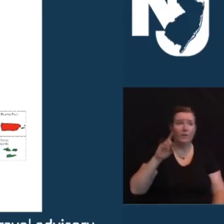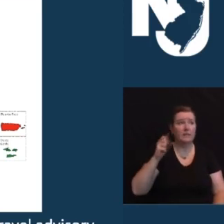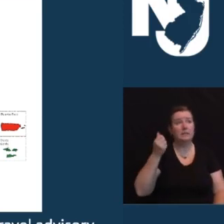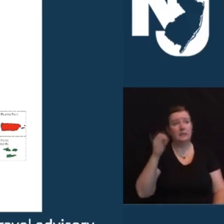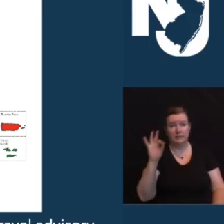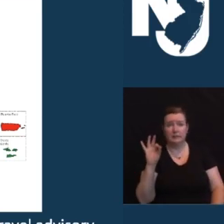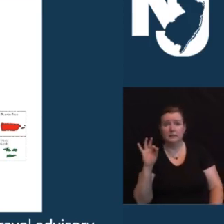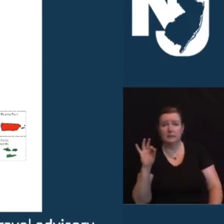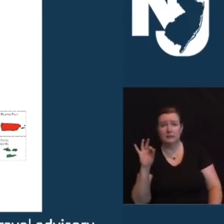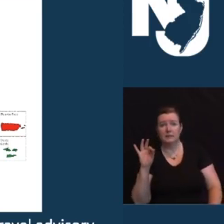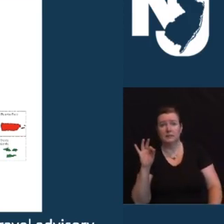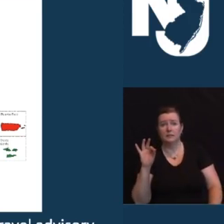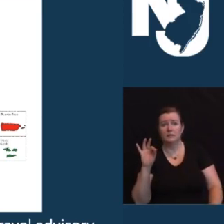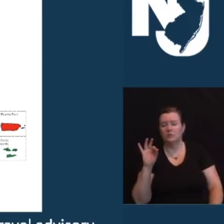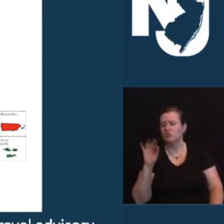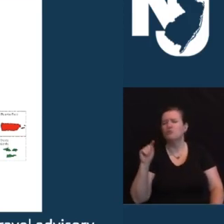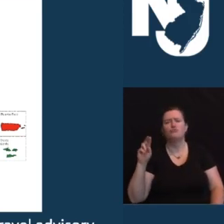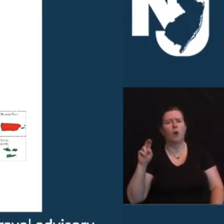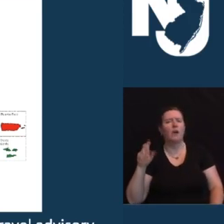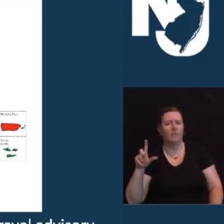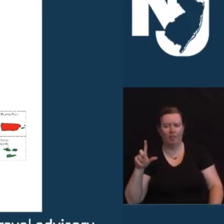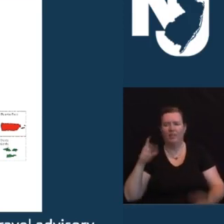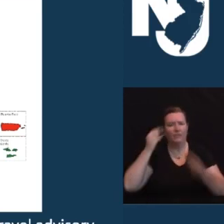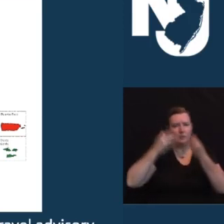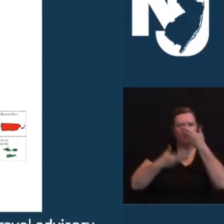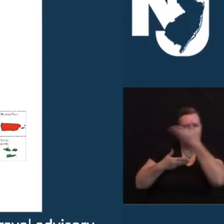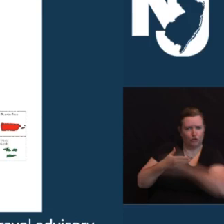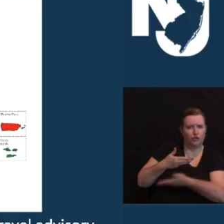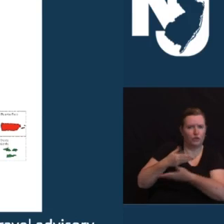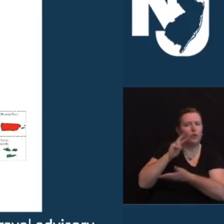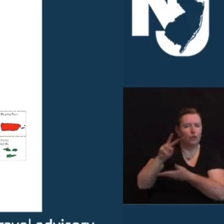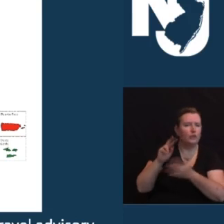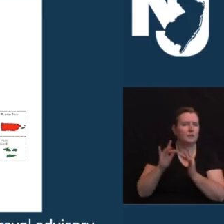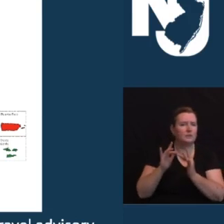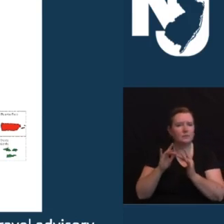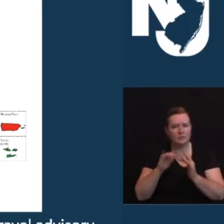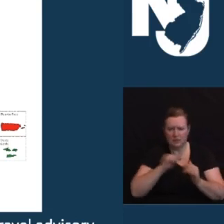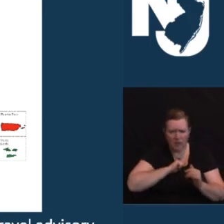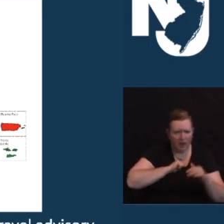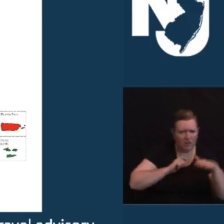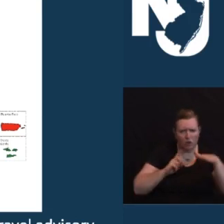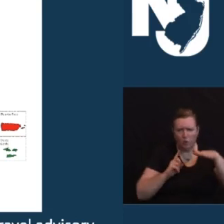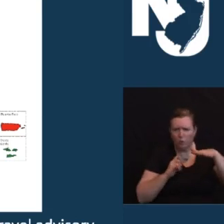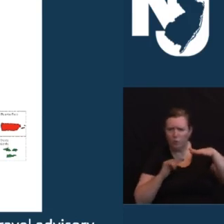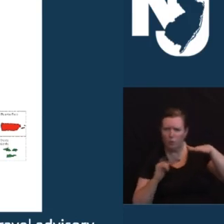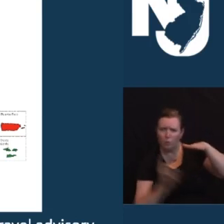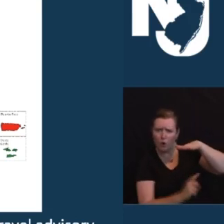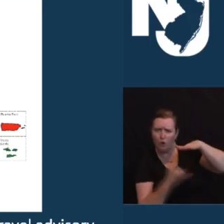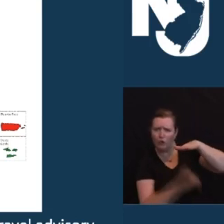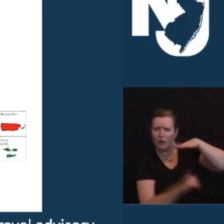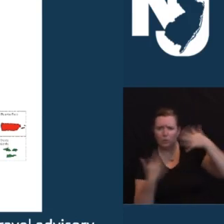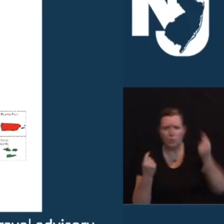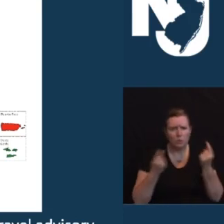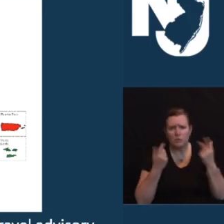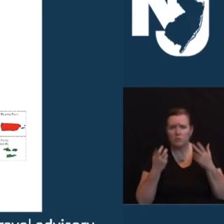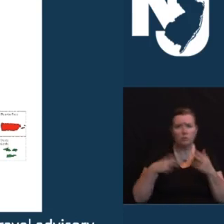covid19.nj.gov/travel for more information to learn whether you should be self-quarantining or to fill out the Department of Health's travel